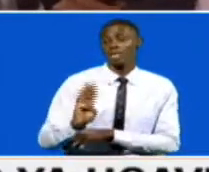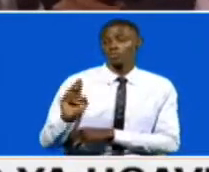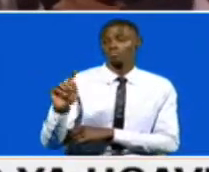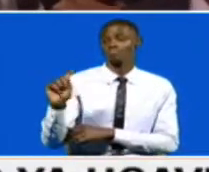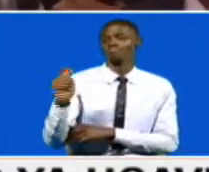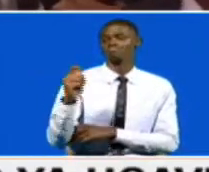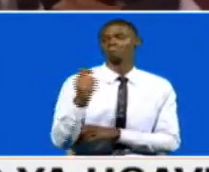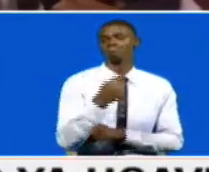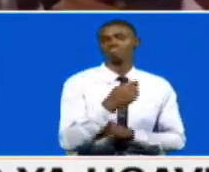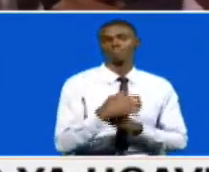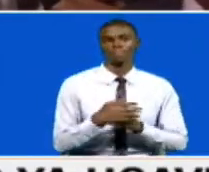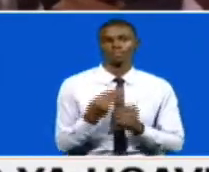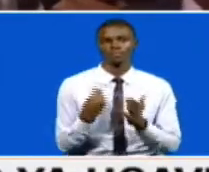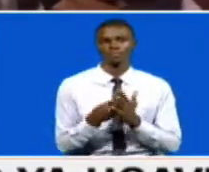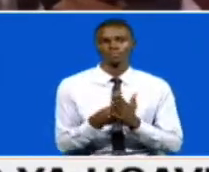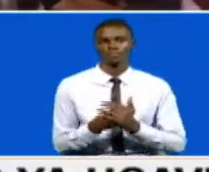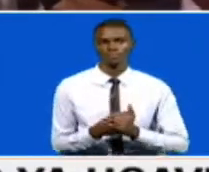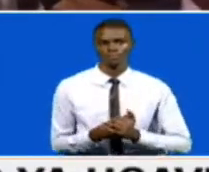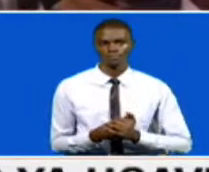Kenya shillings.